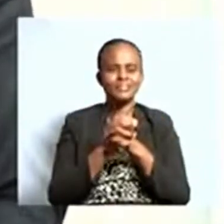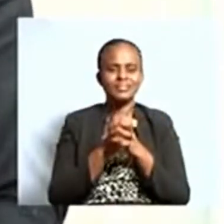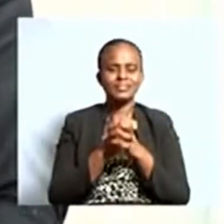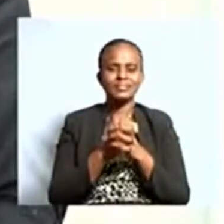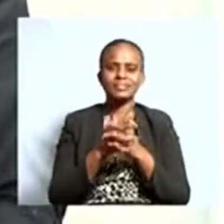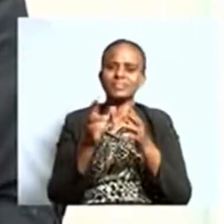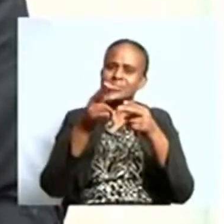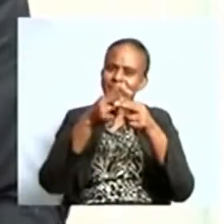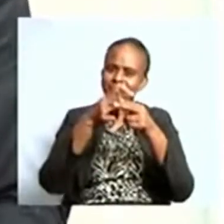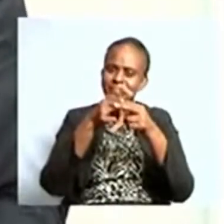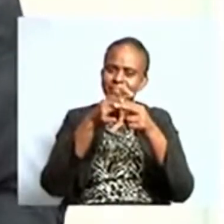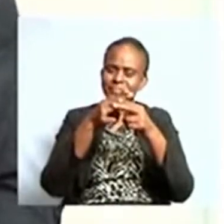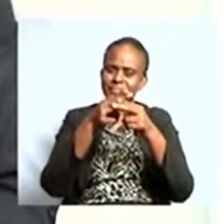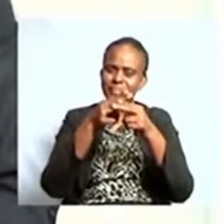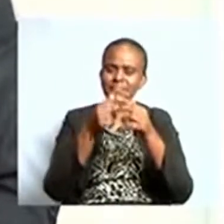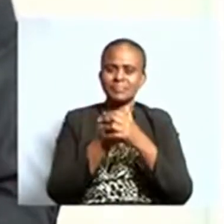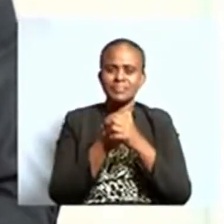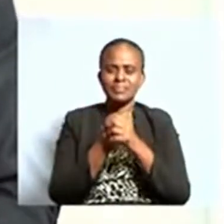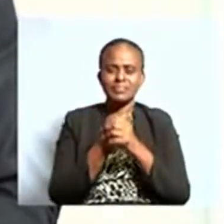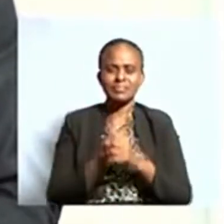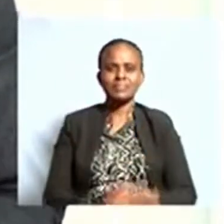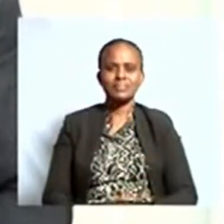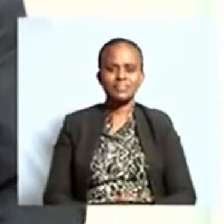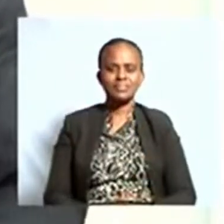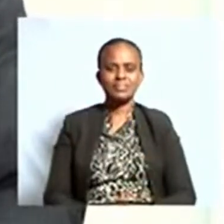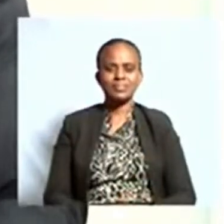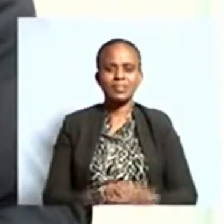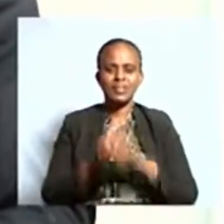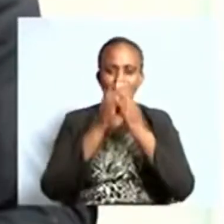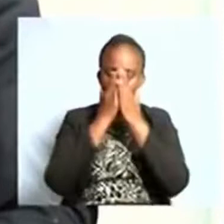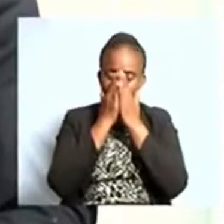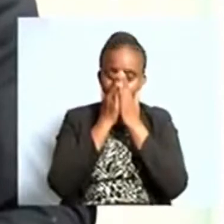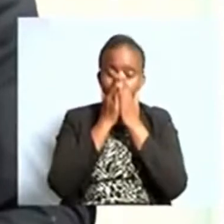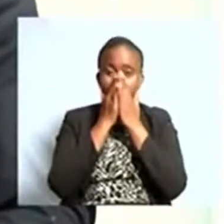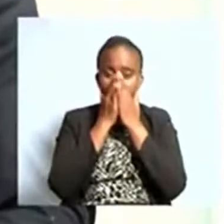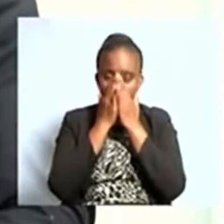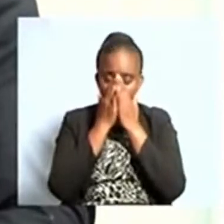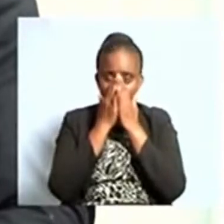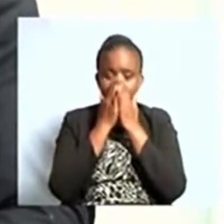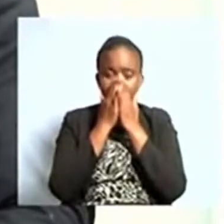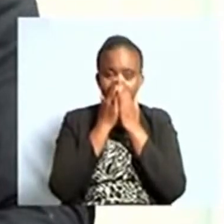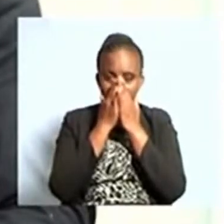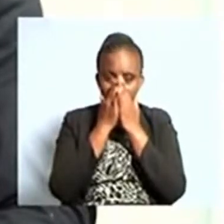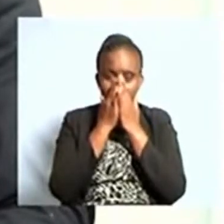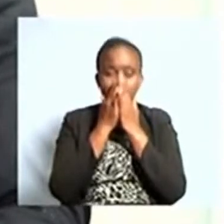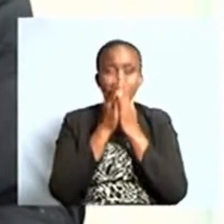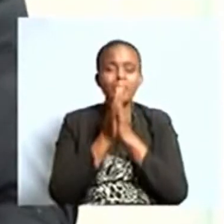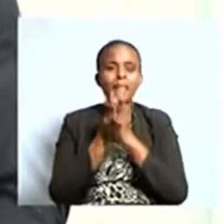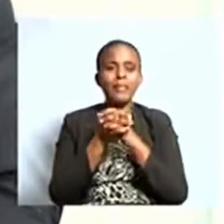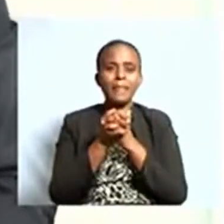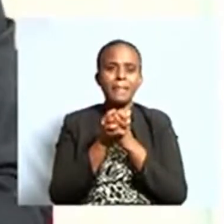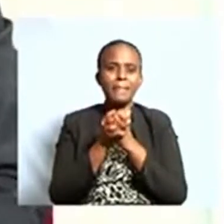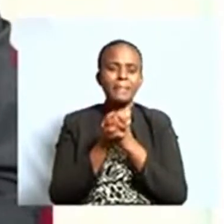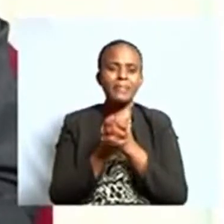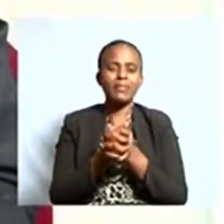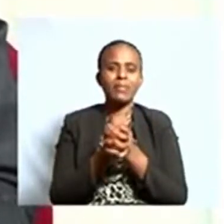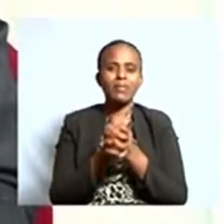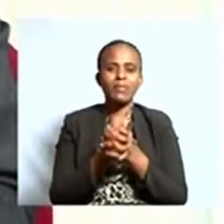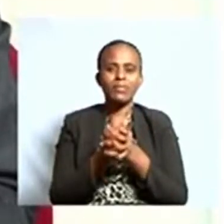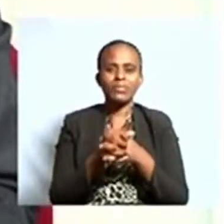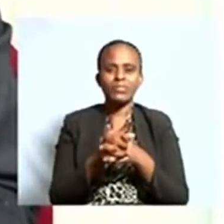that you're brief with your question or contribution. We want to accommodate as many calls as possible so at least the member